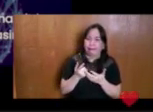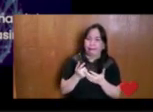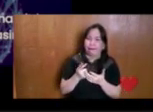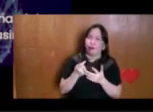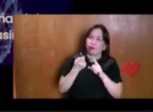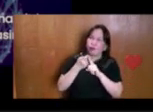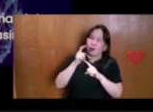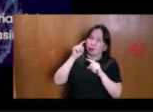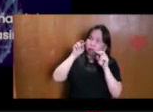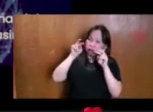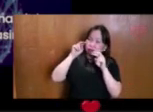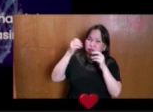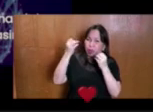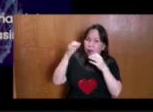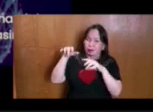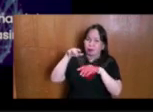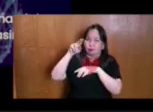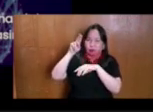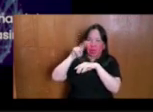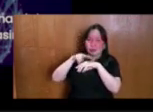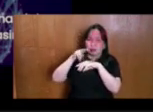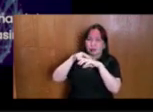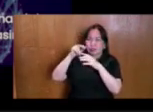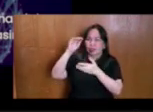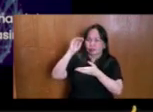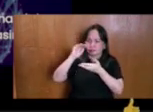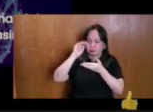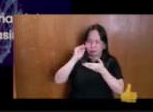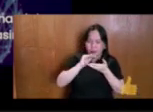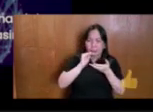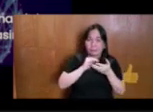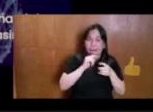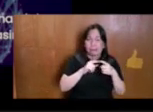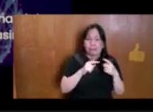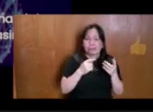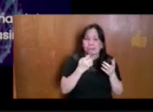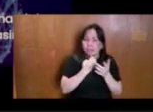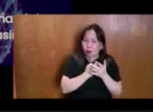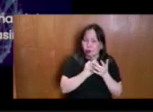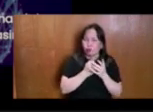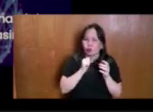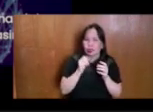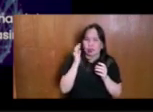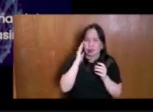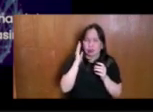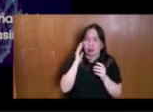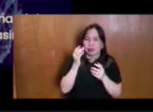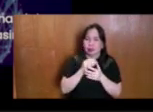top, maybe there are many ways to do that. The economists would know better.